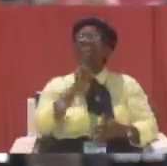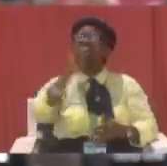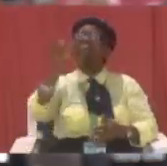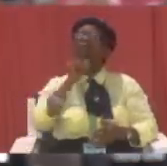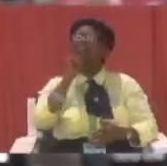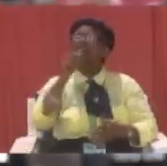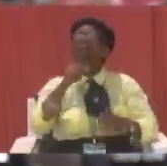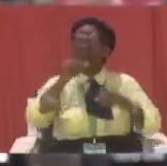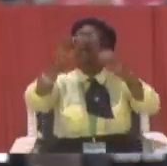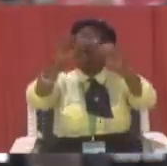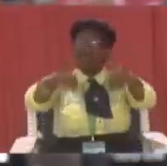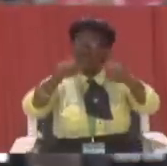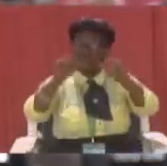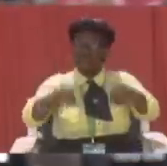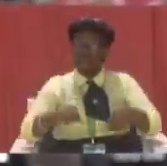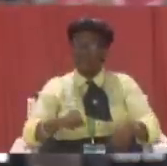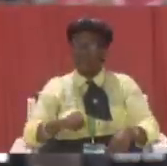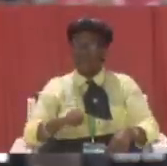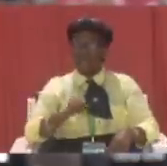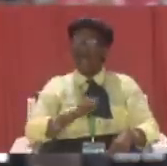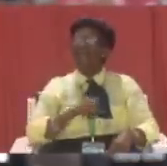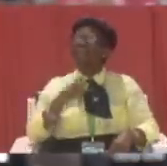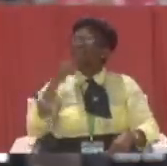you have mentioned the wrong word.